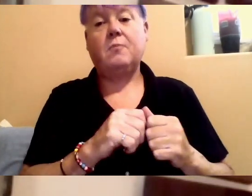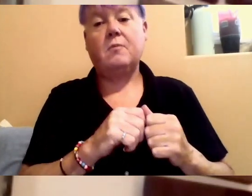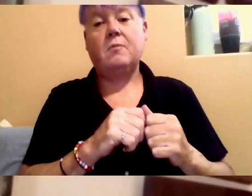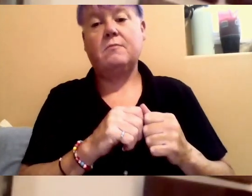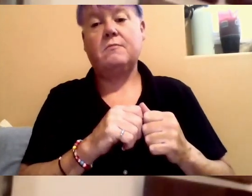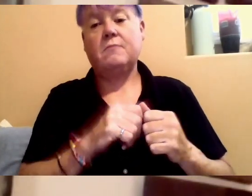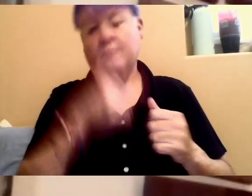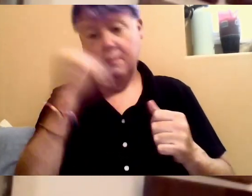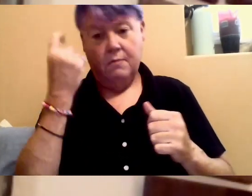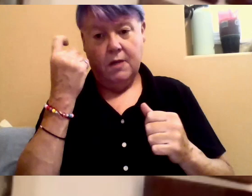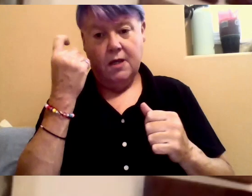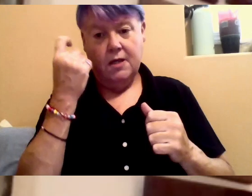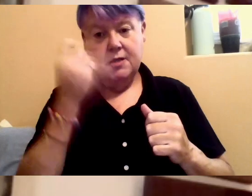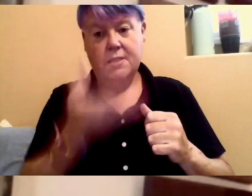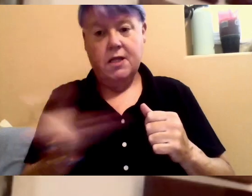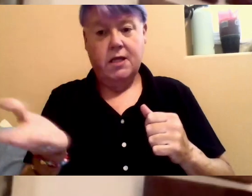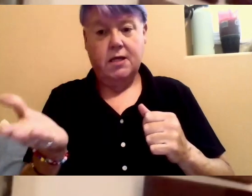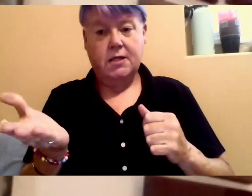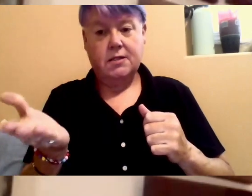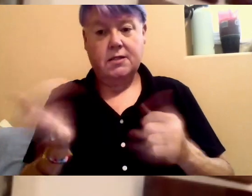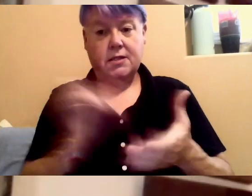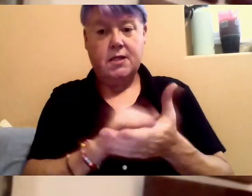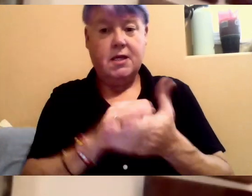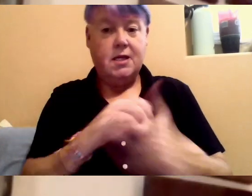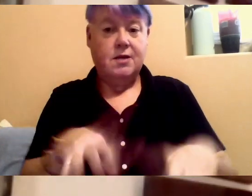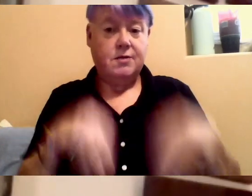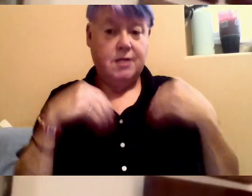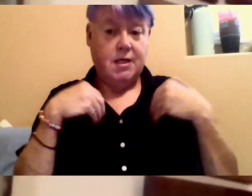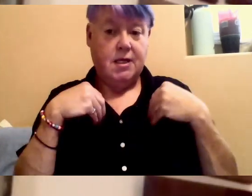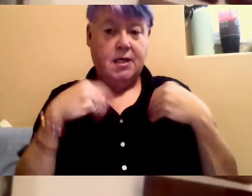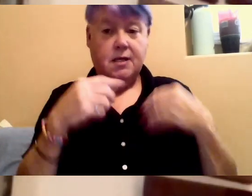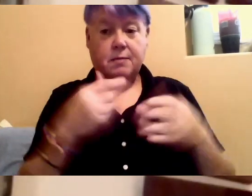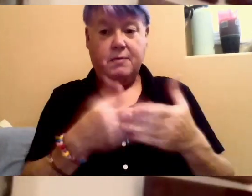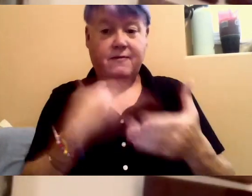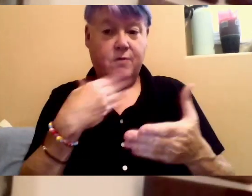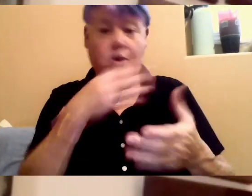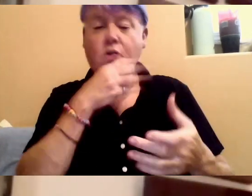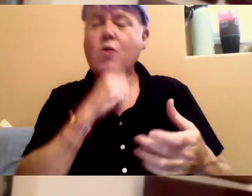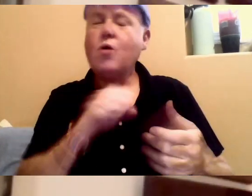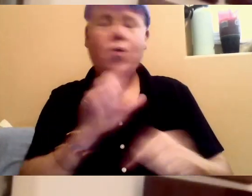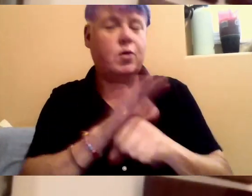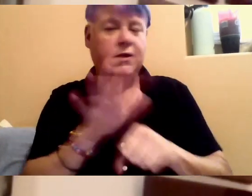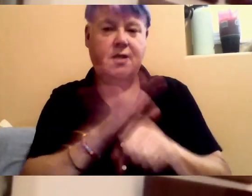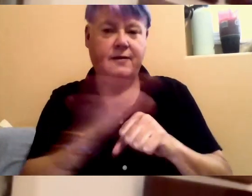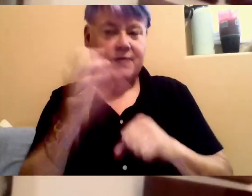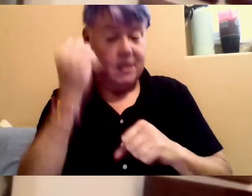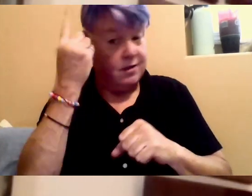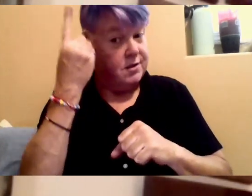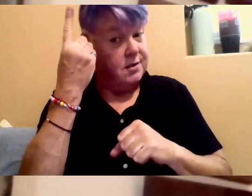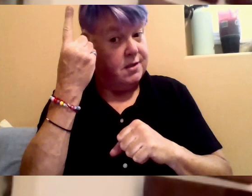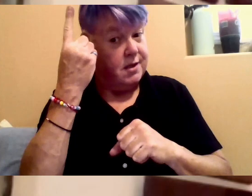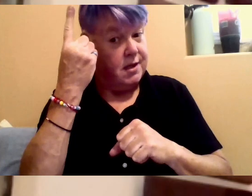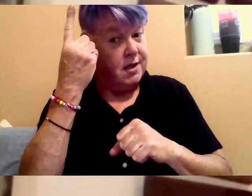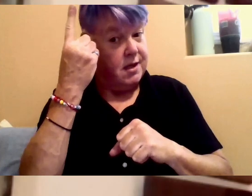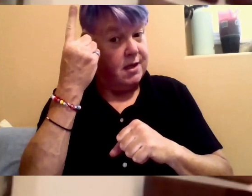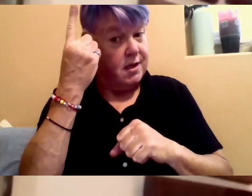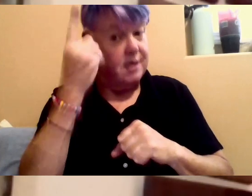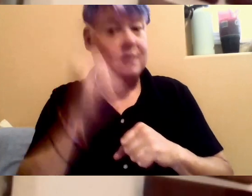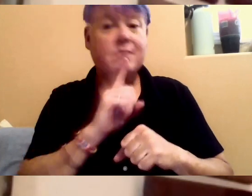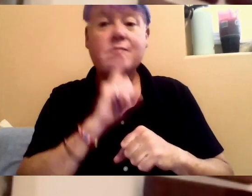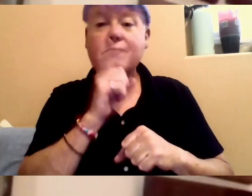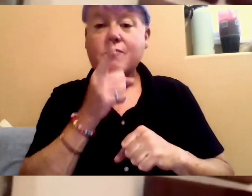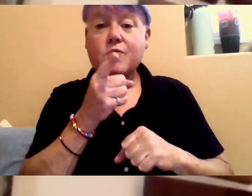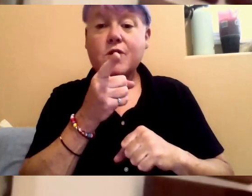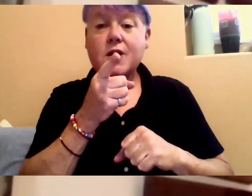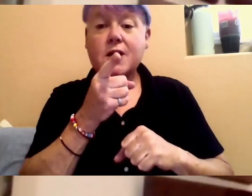the things that you take in before you're old enough to even be aware of it are really fundamental